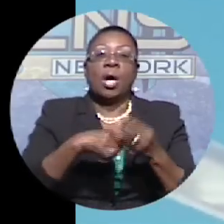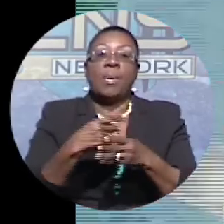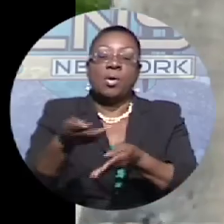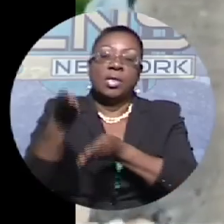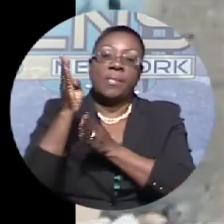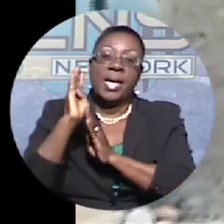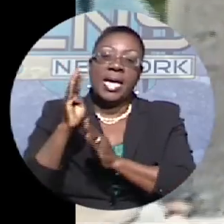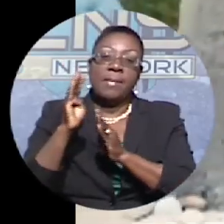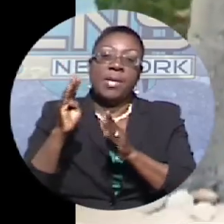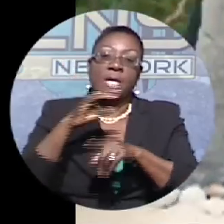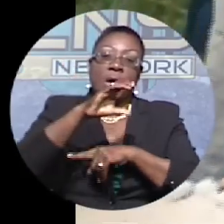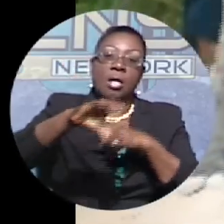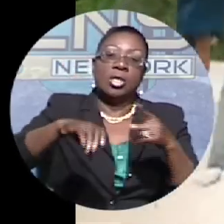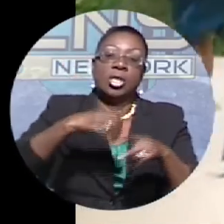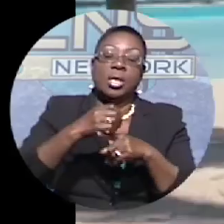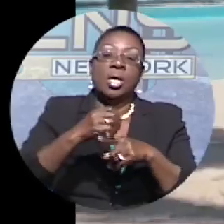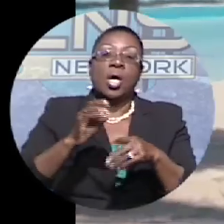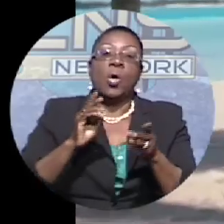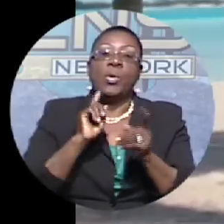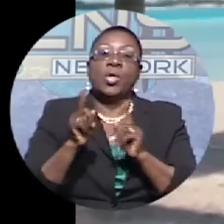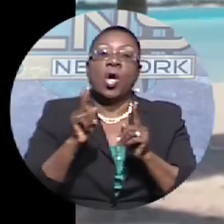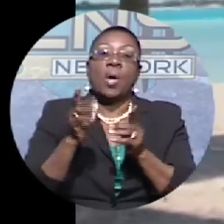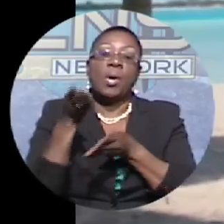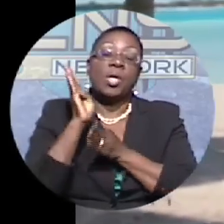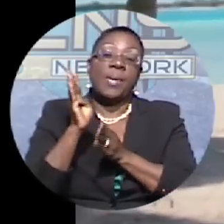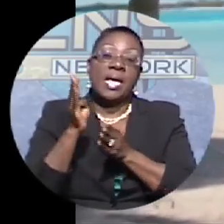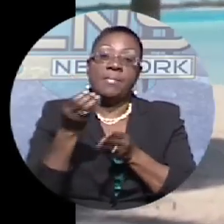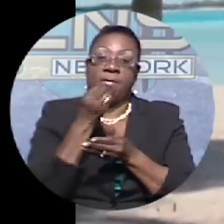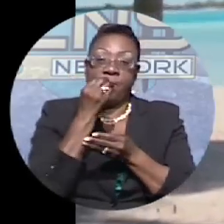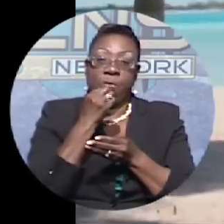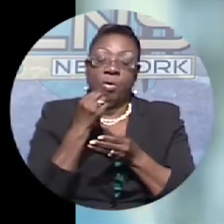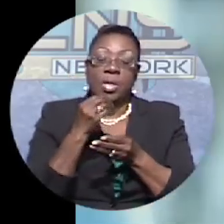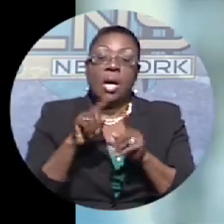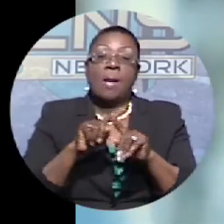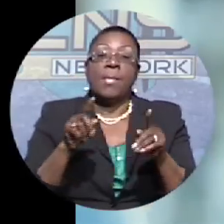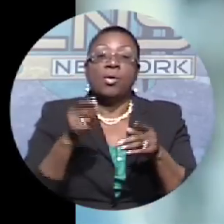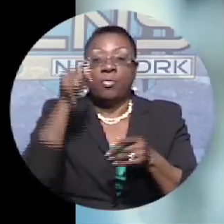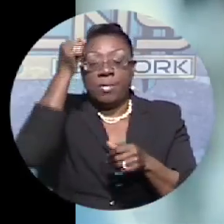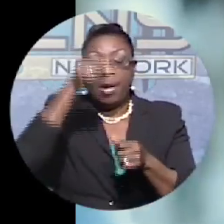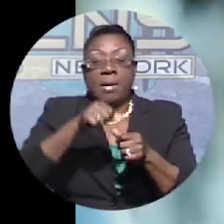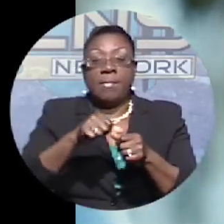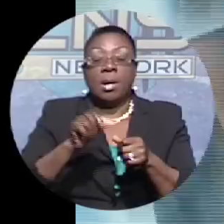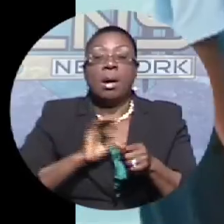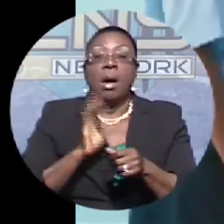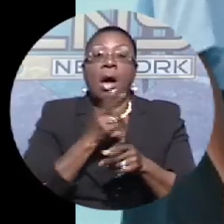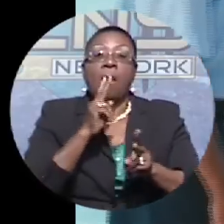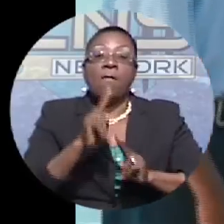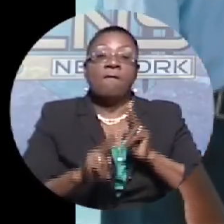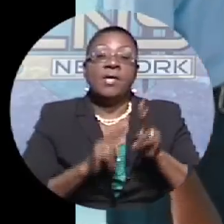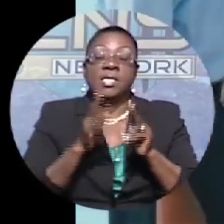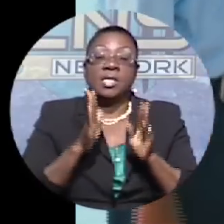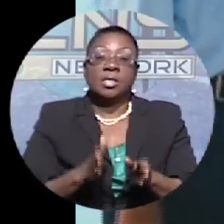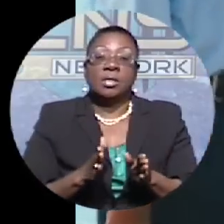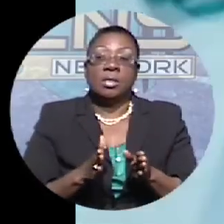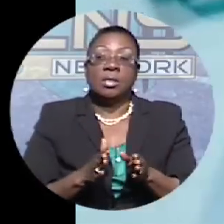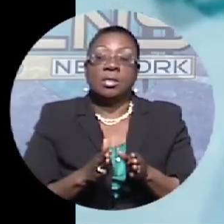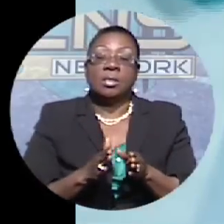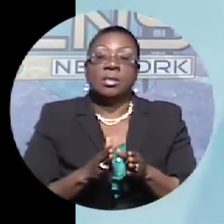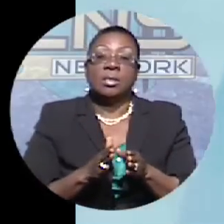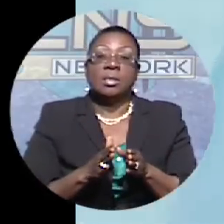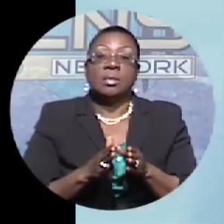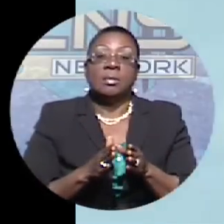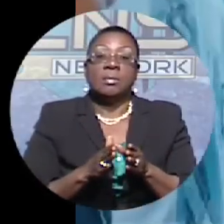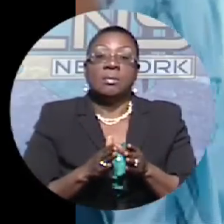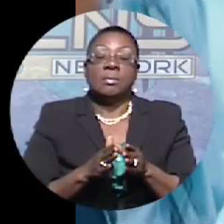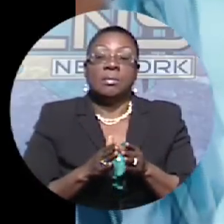the cuisine, the history. We talk more about the thing. But remember, our visitors and our research shows it. The